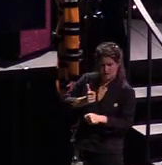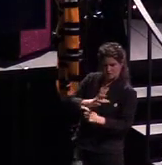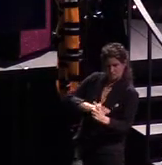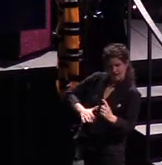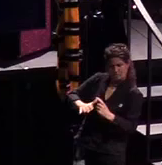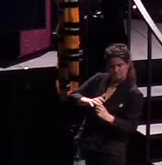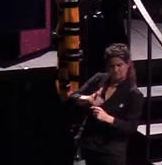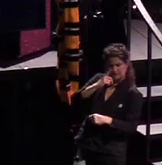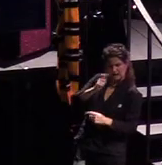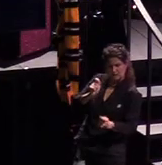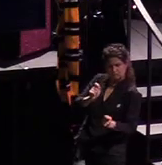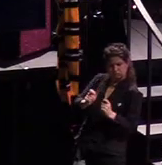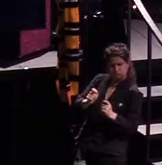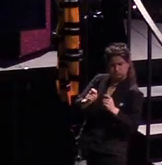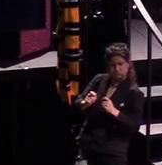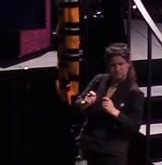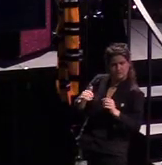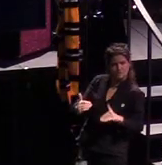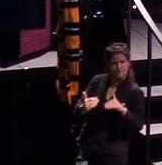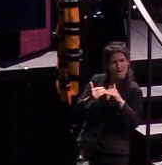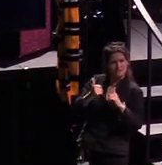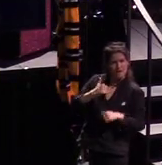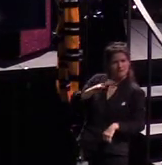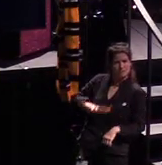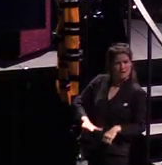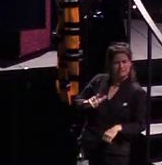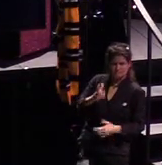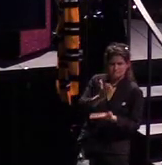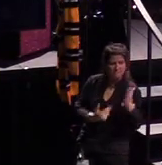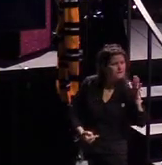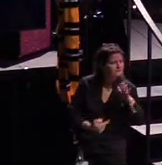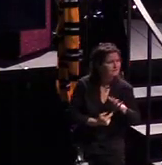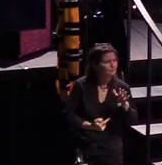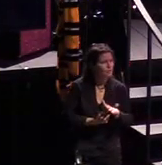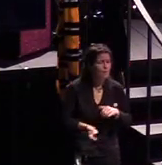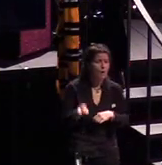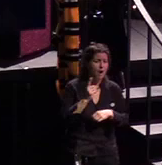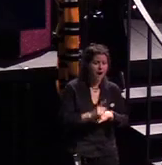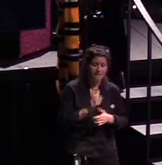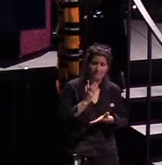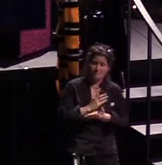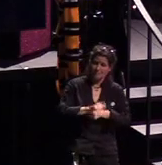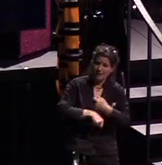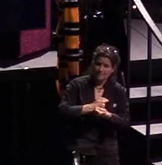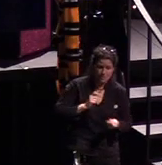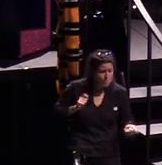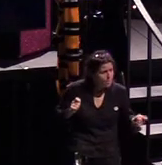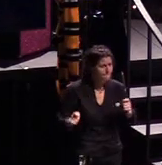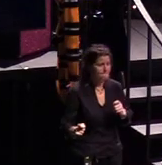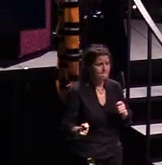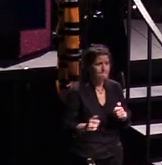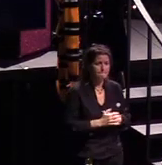to meet my changing requirements is both essential and transformative I